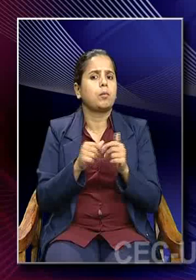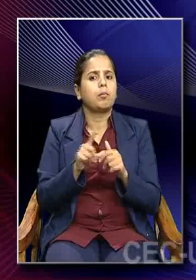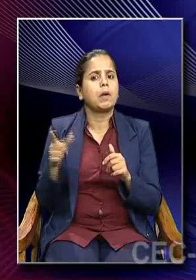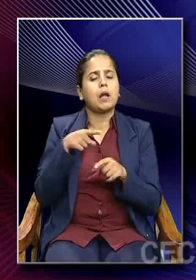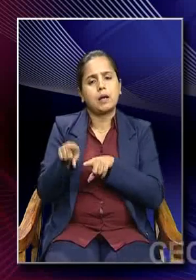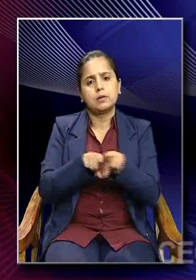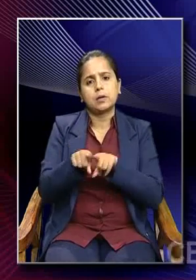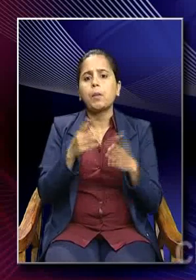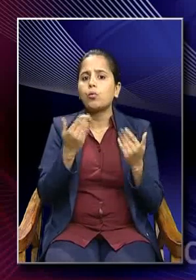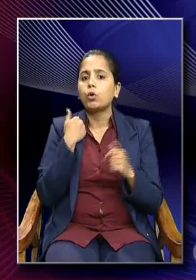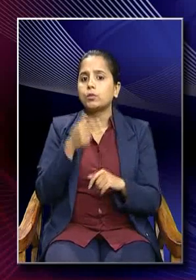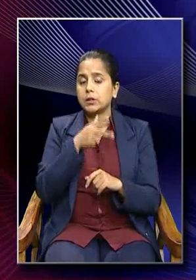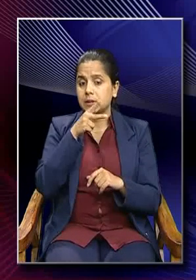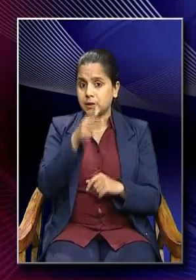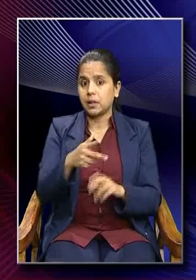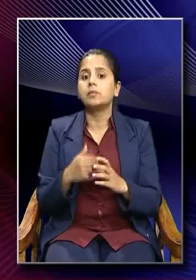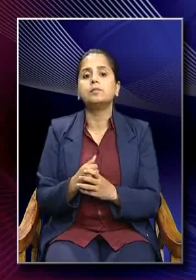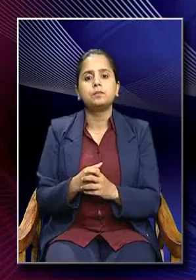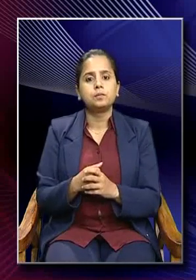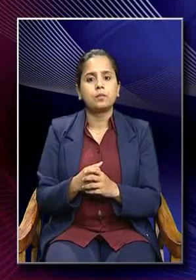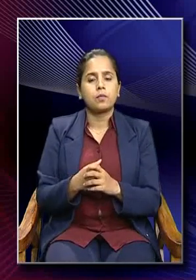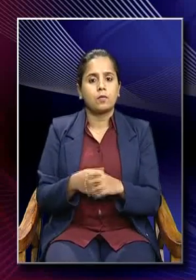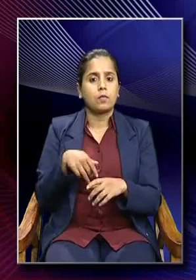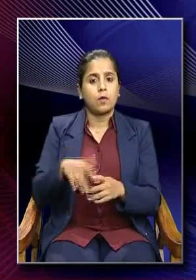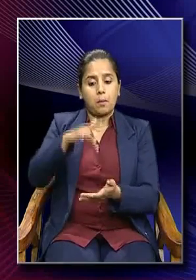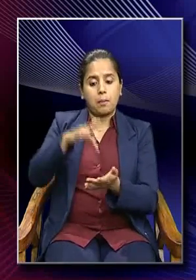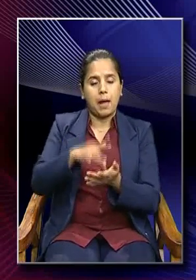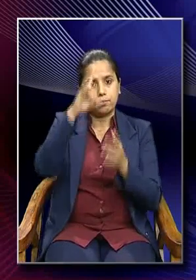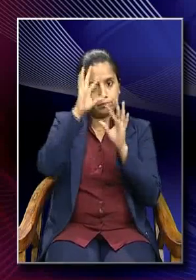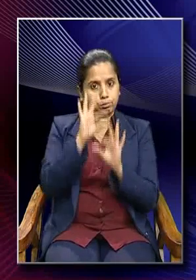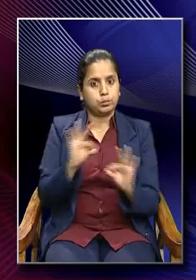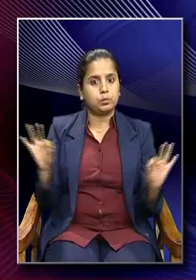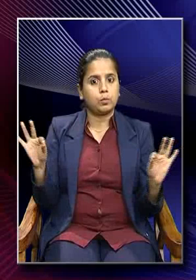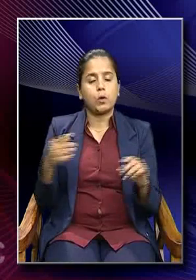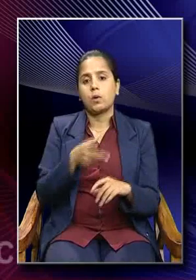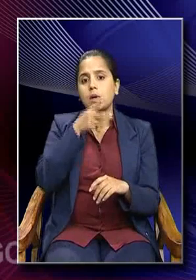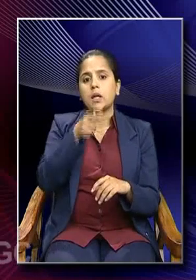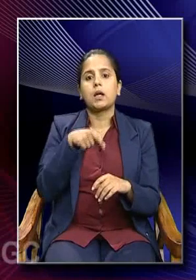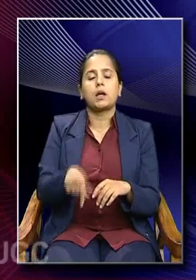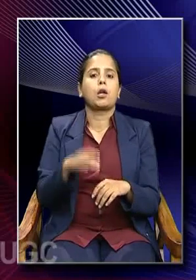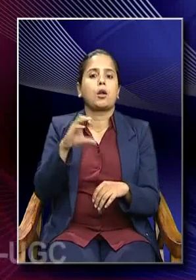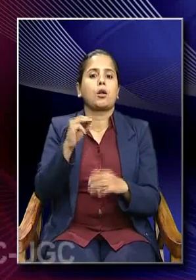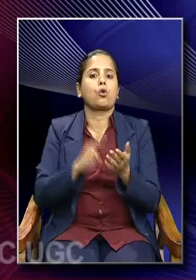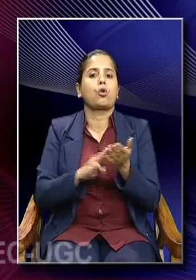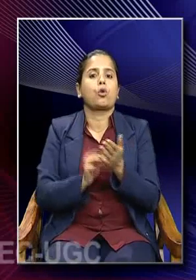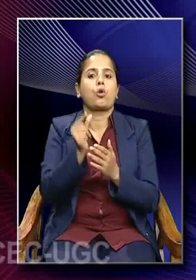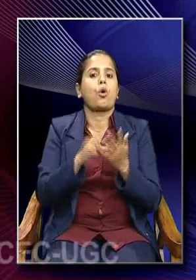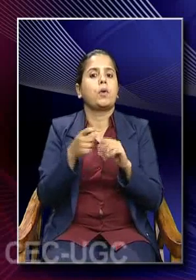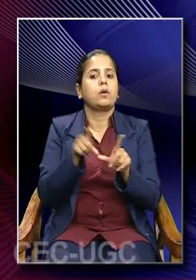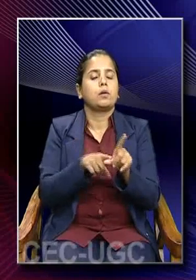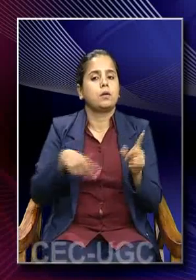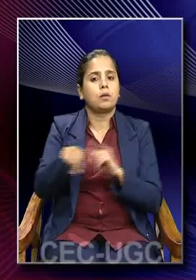can quote here is Island of Peace, which is also called as Community of Arc, which was founded